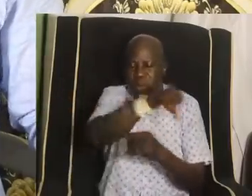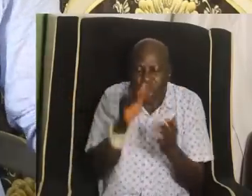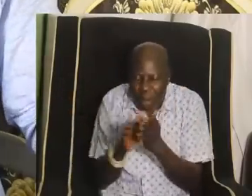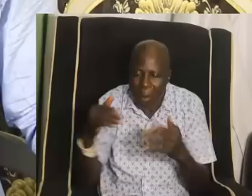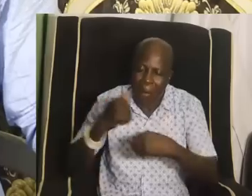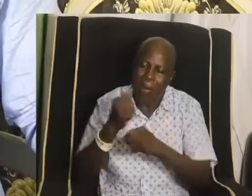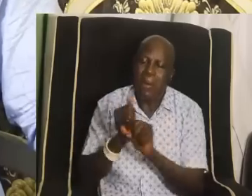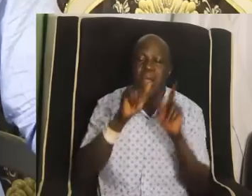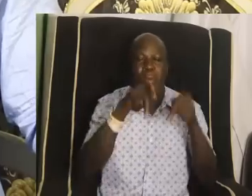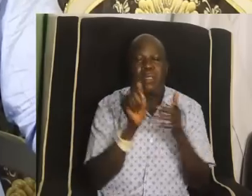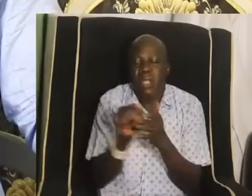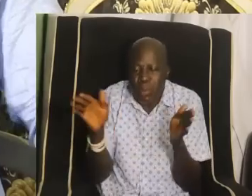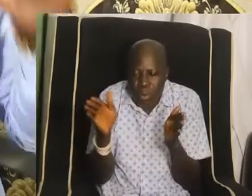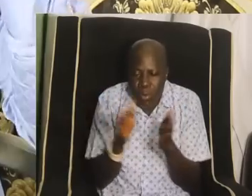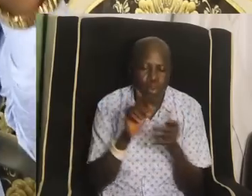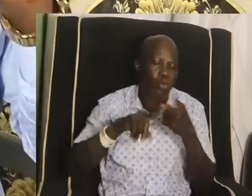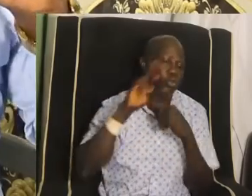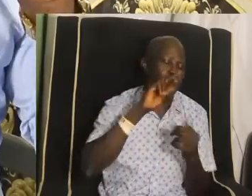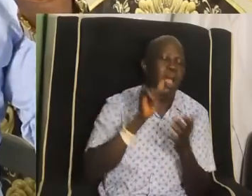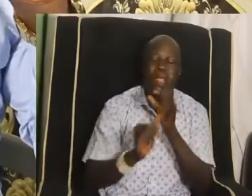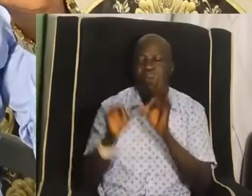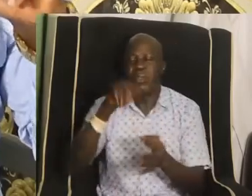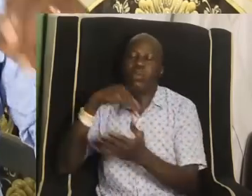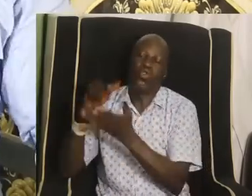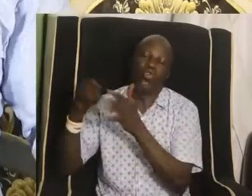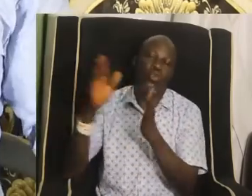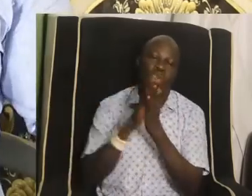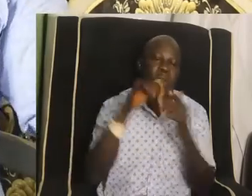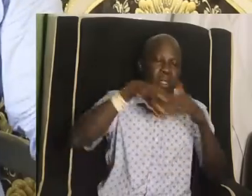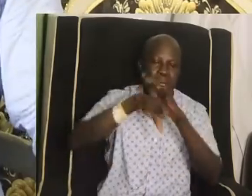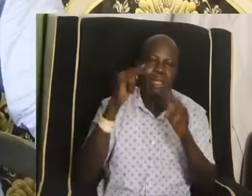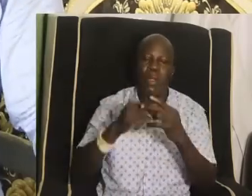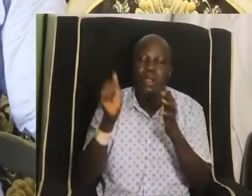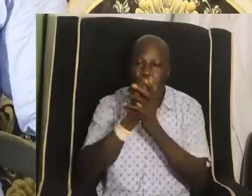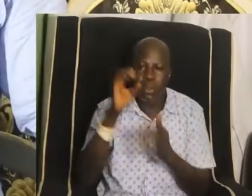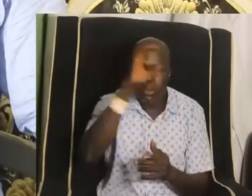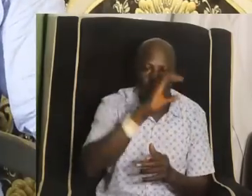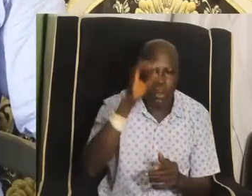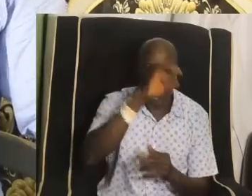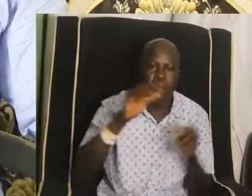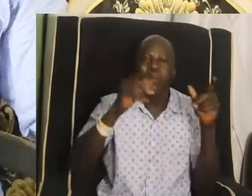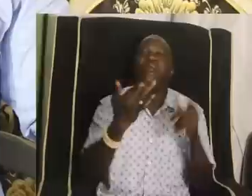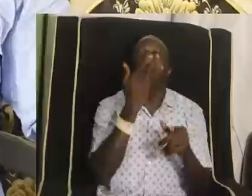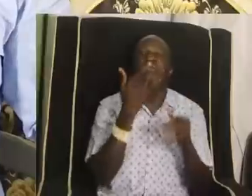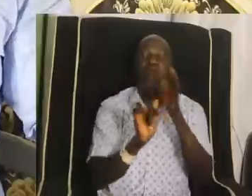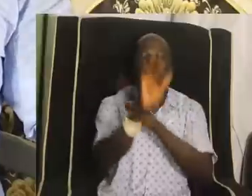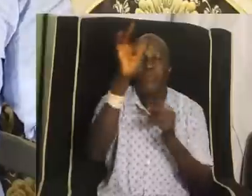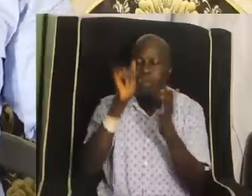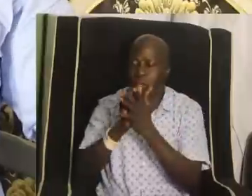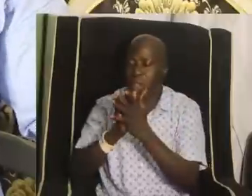and marry the person that is very so low to what is the Lord? You pray on time and seek for favor of God. The